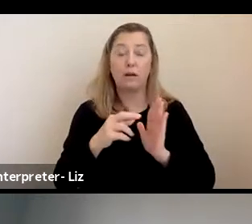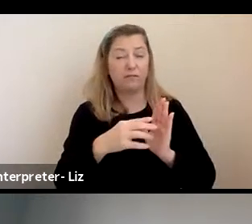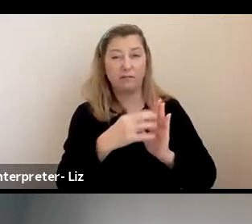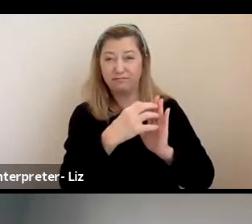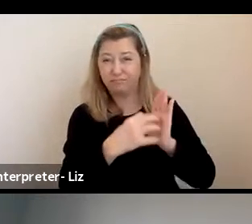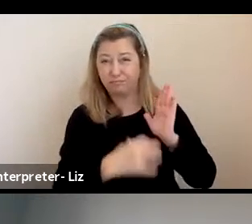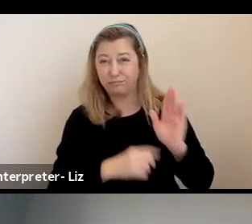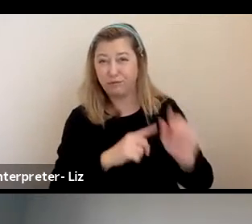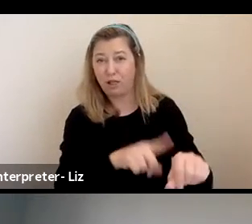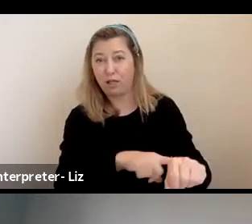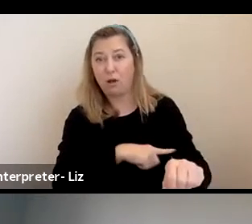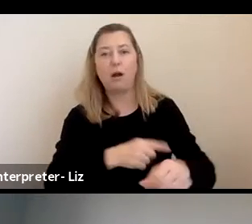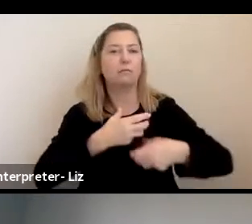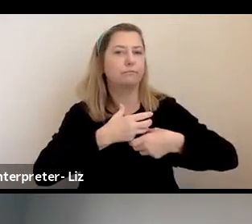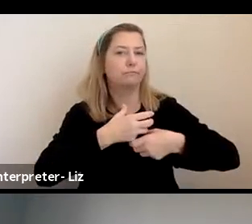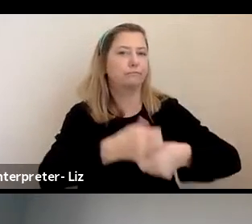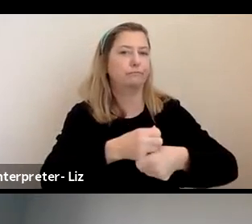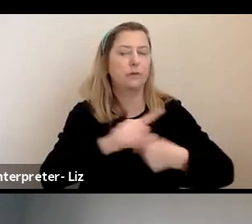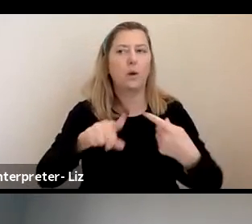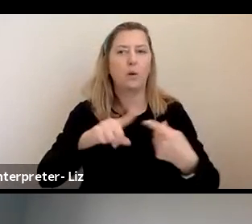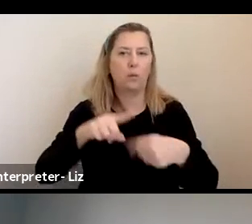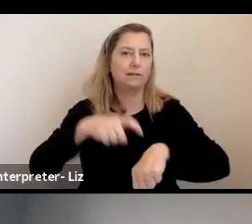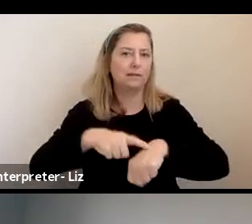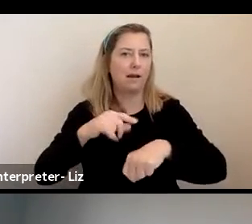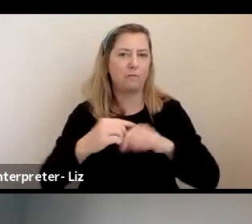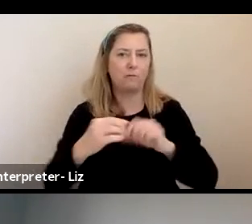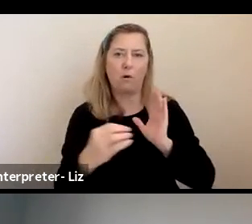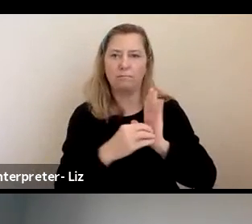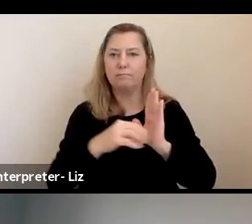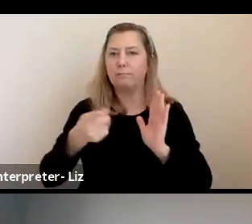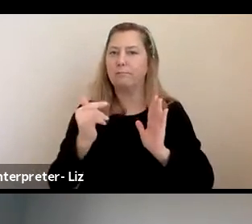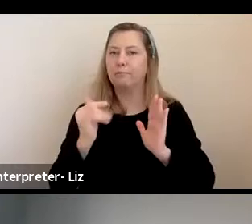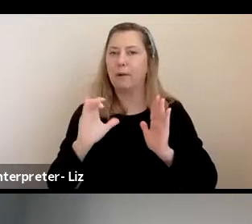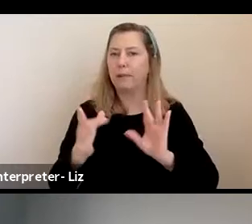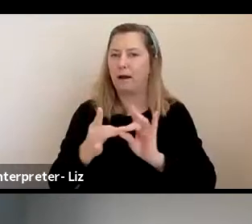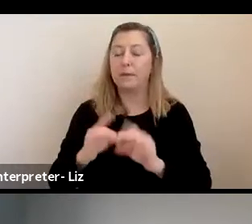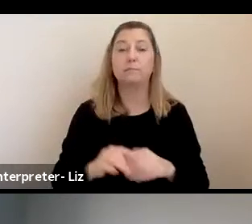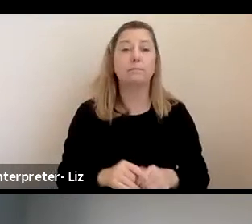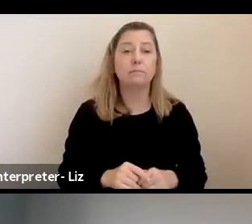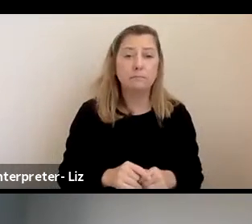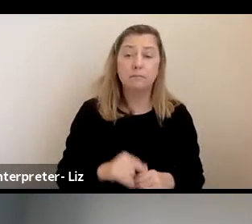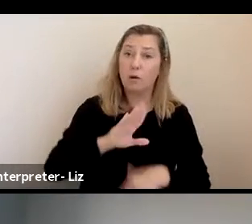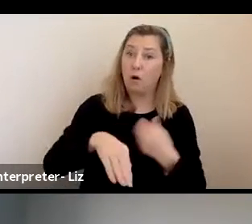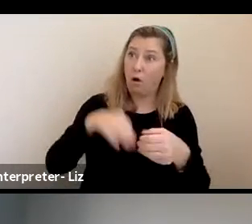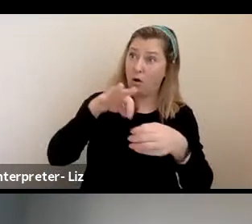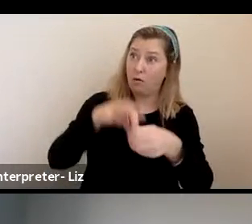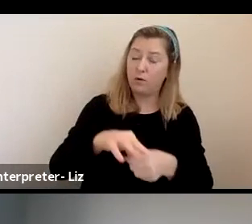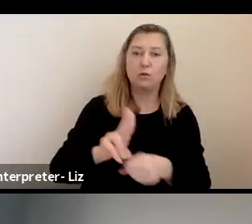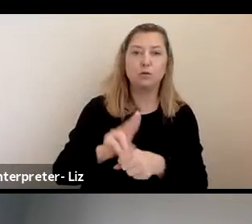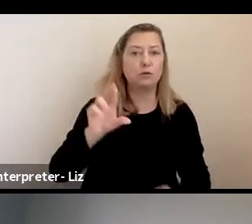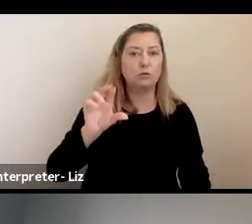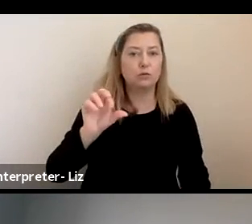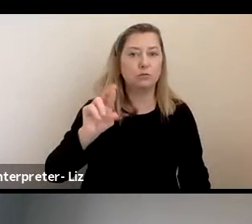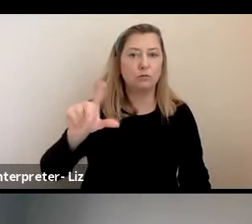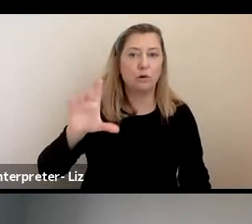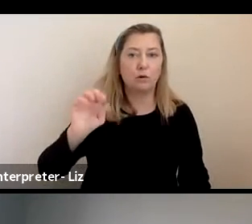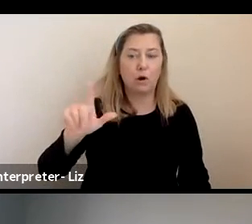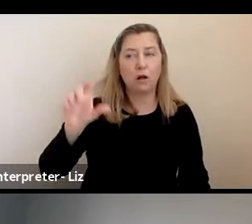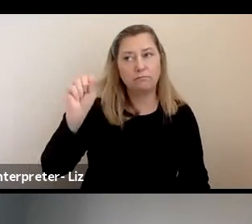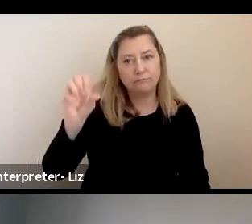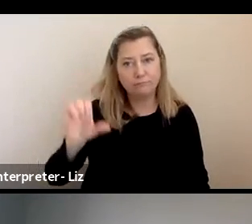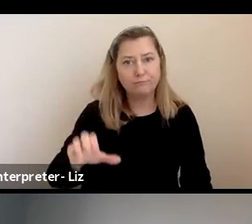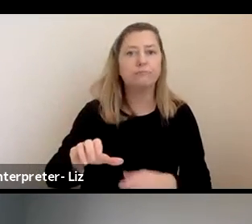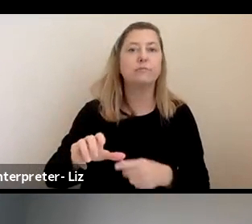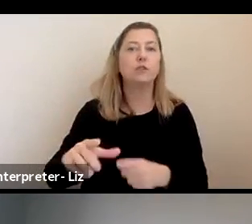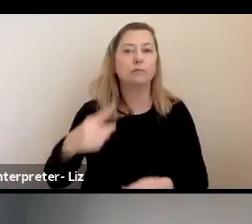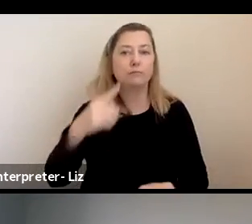summarized during the meeting when we reach the agenda item. For all votes, we will do a roll call and you will be asked to